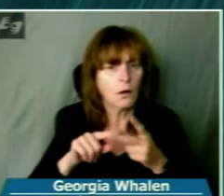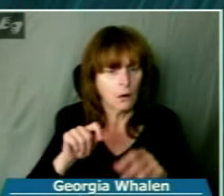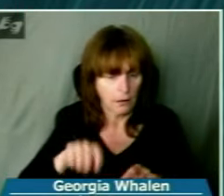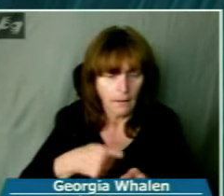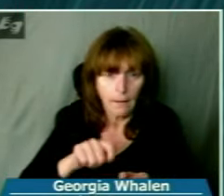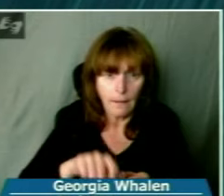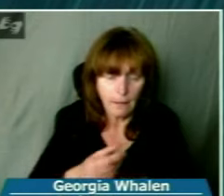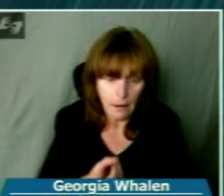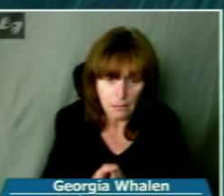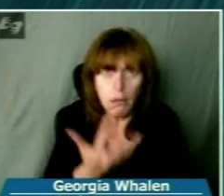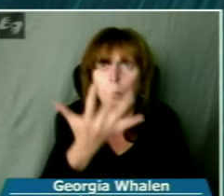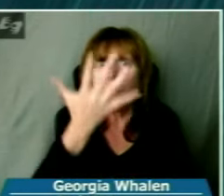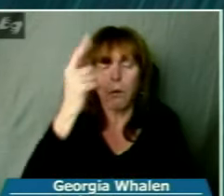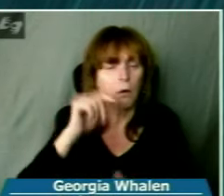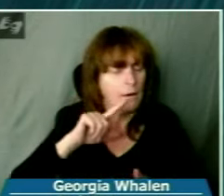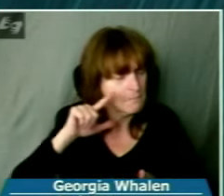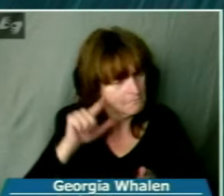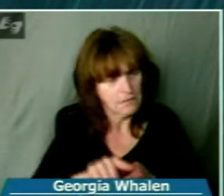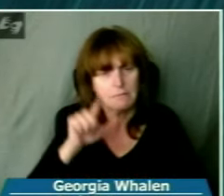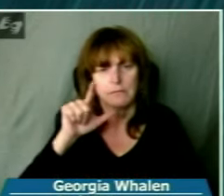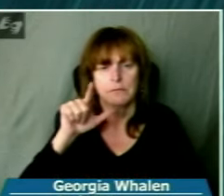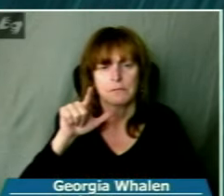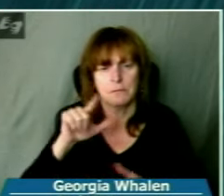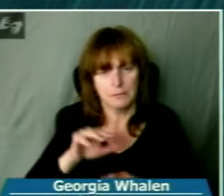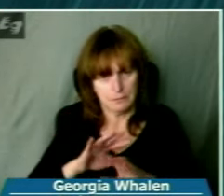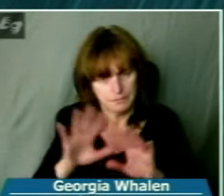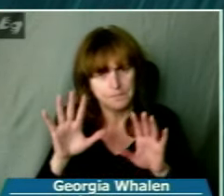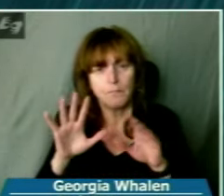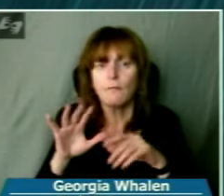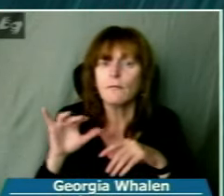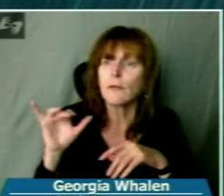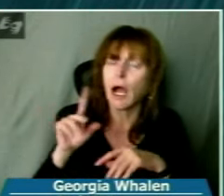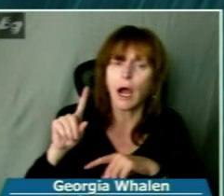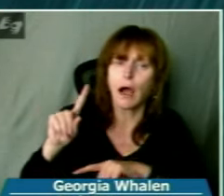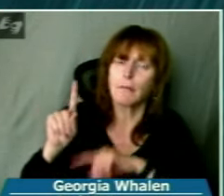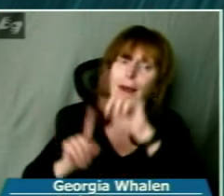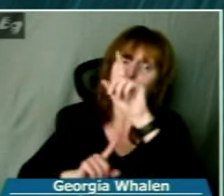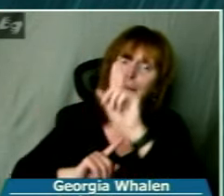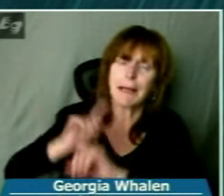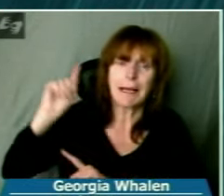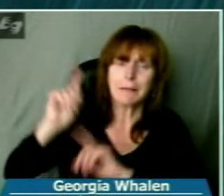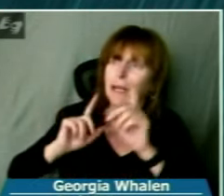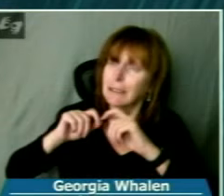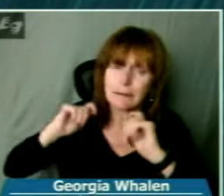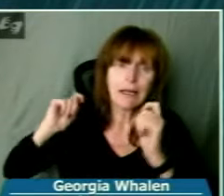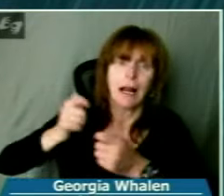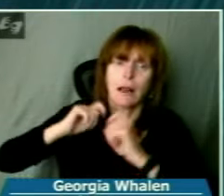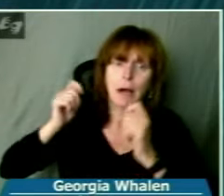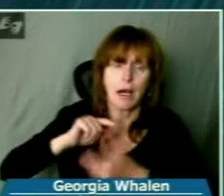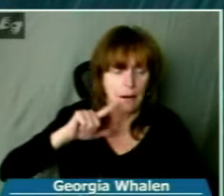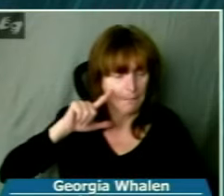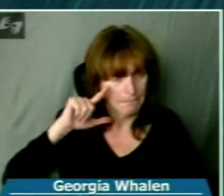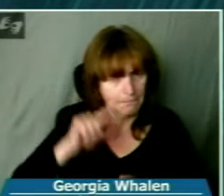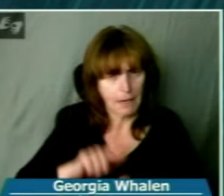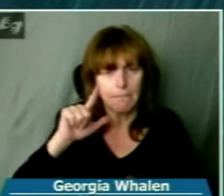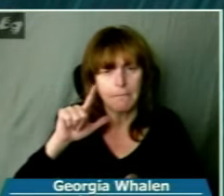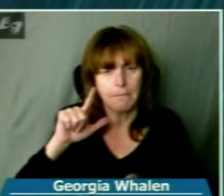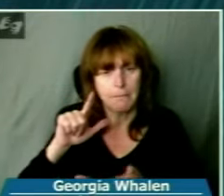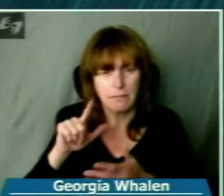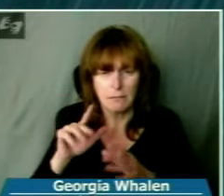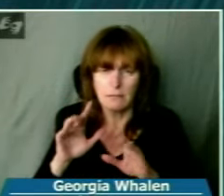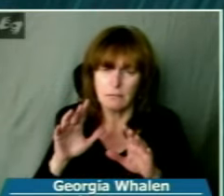wherever in our city, and then to ban the actual firing of the fireworks. And that goes into, you know, all areas,